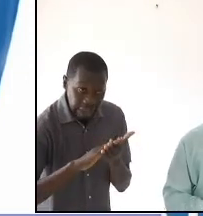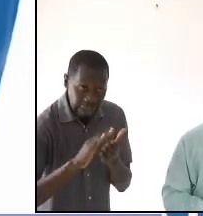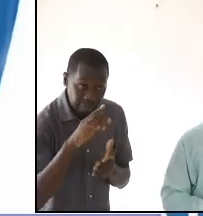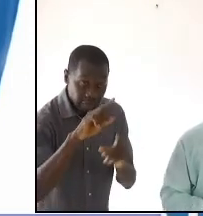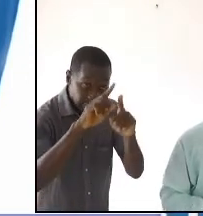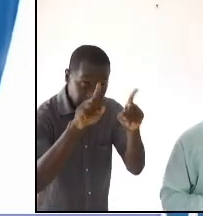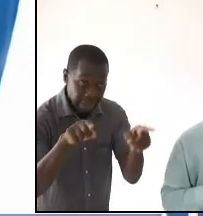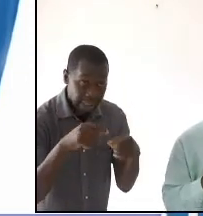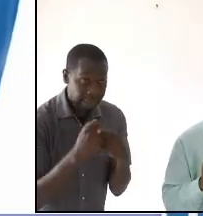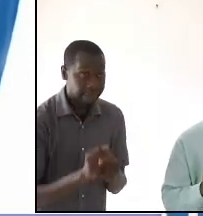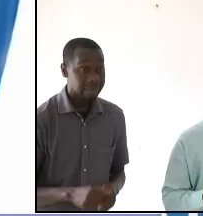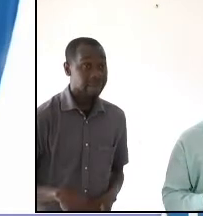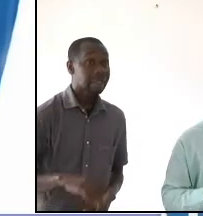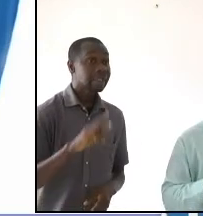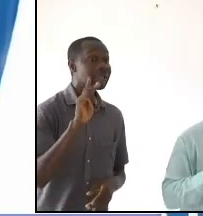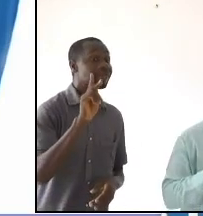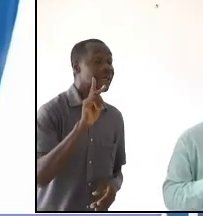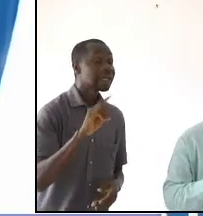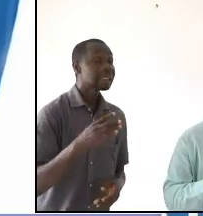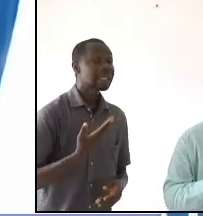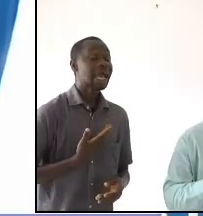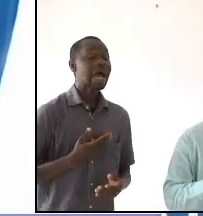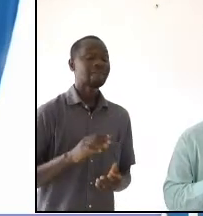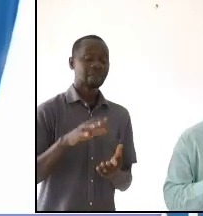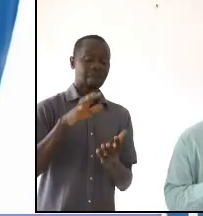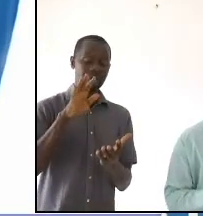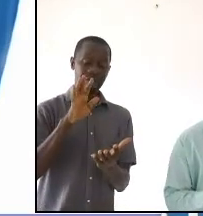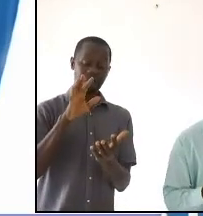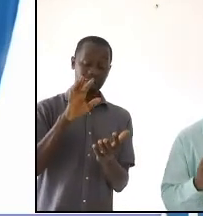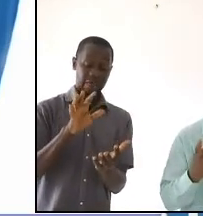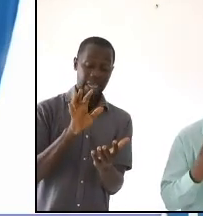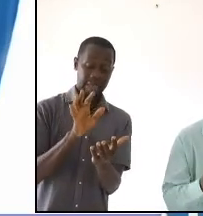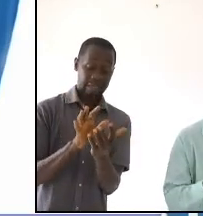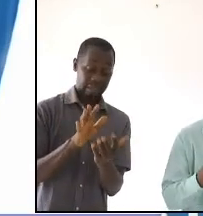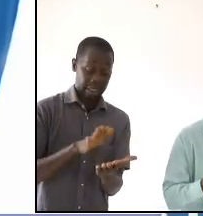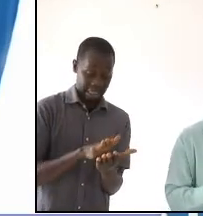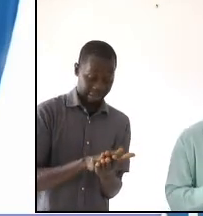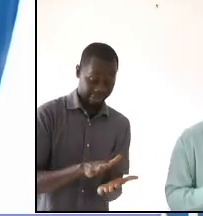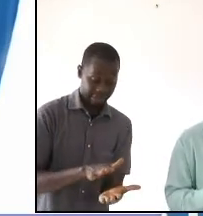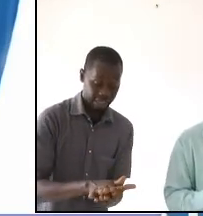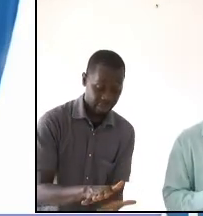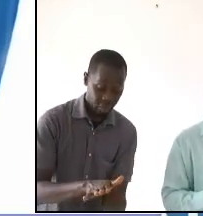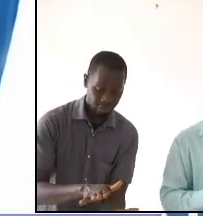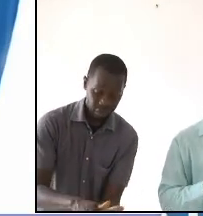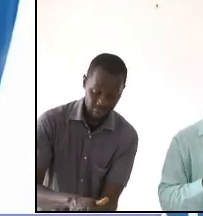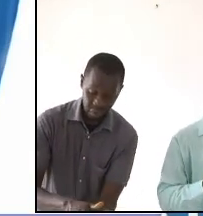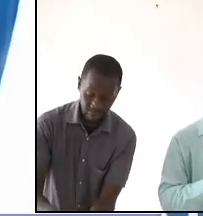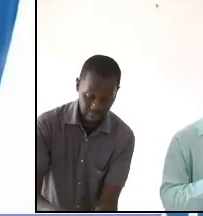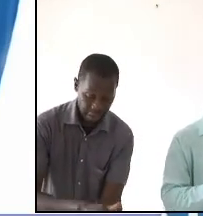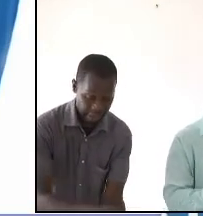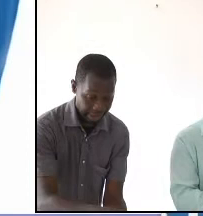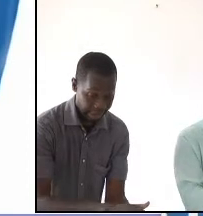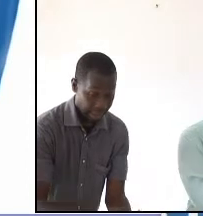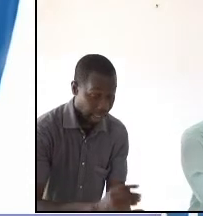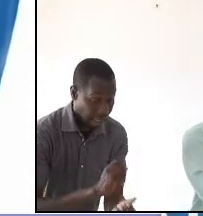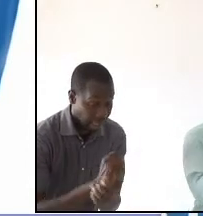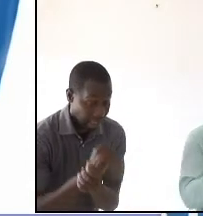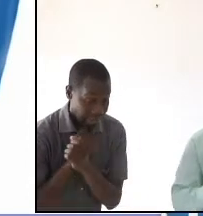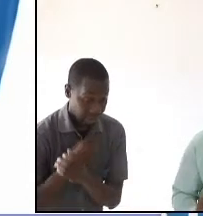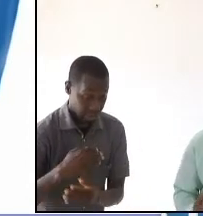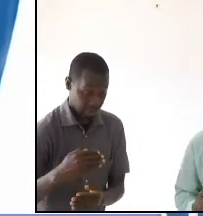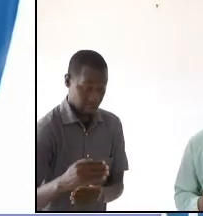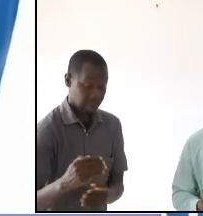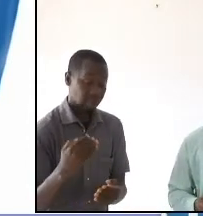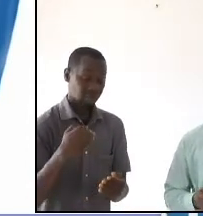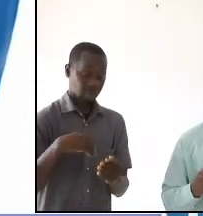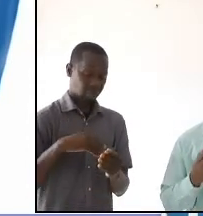diagram. The veins, they have valves. Valves are flaps of tissue that prevent the blood from going in the